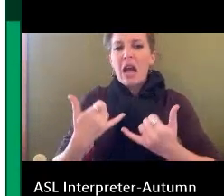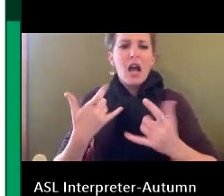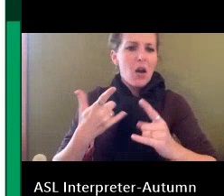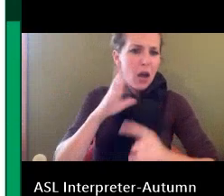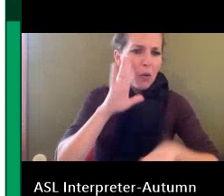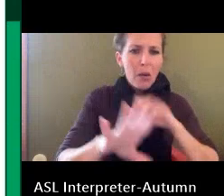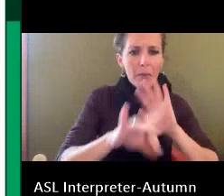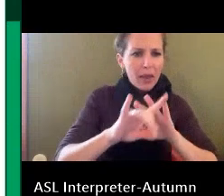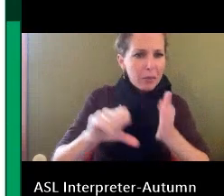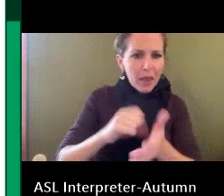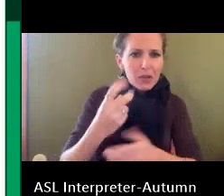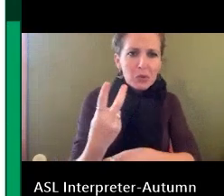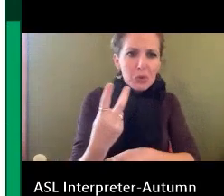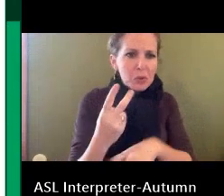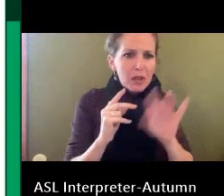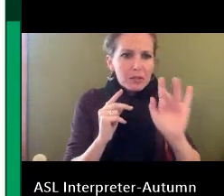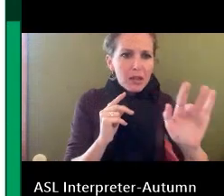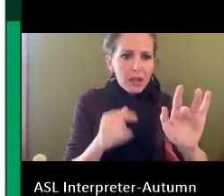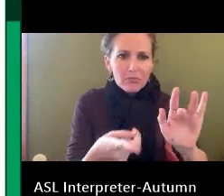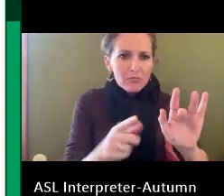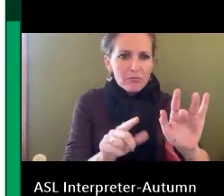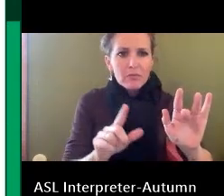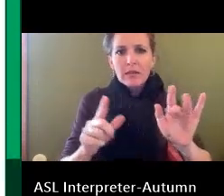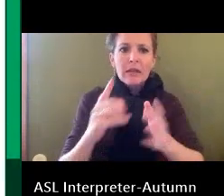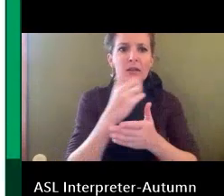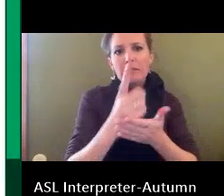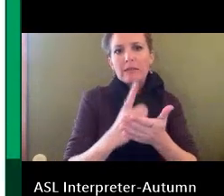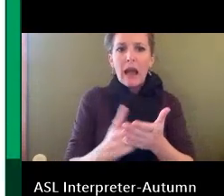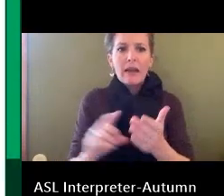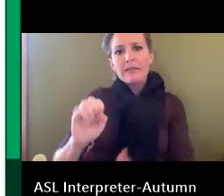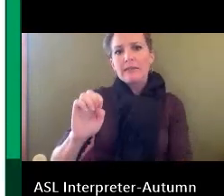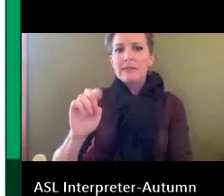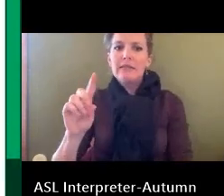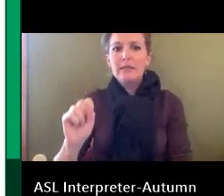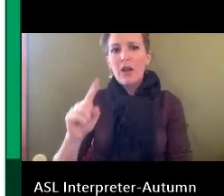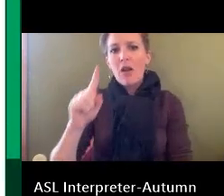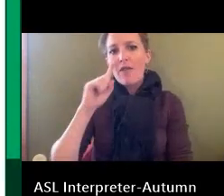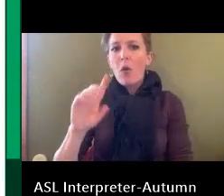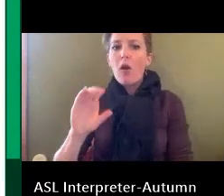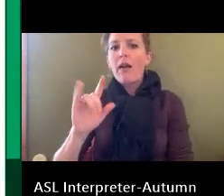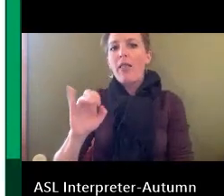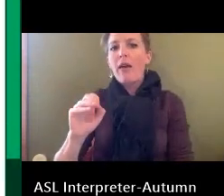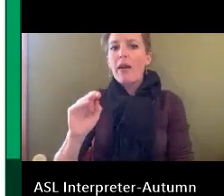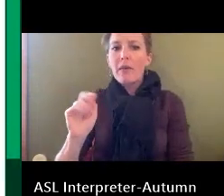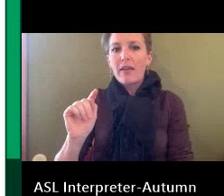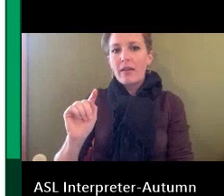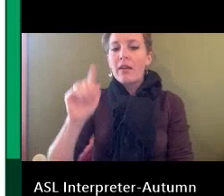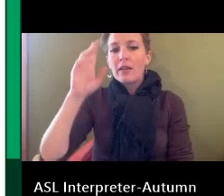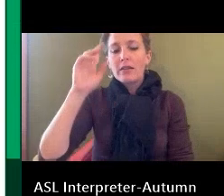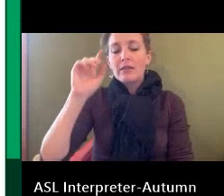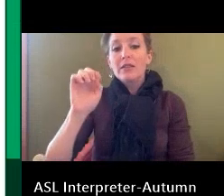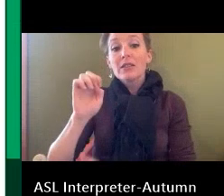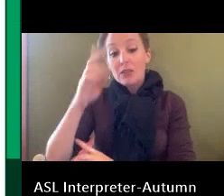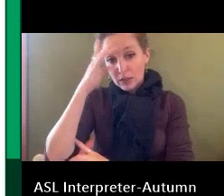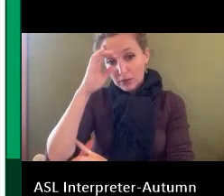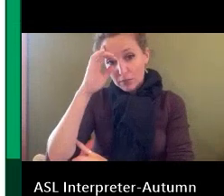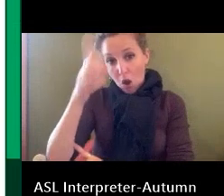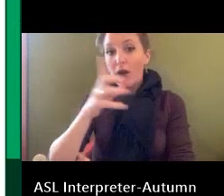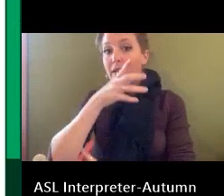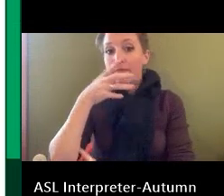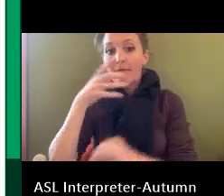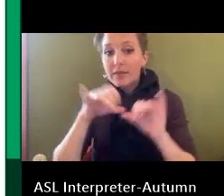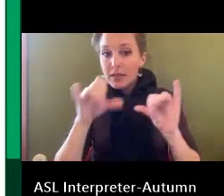Let's go to designing seeds for climate smart agriculture system. So here, when I clicked on this, you can